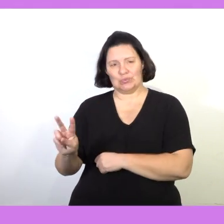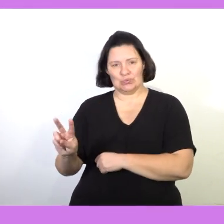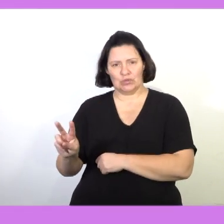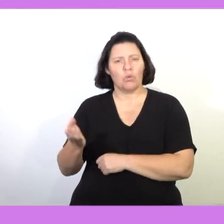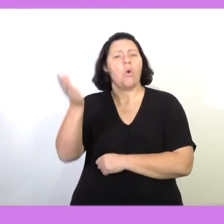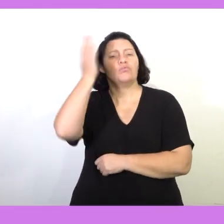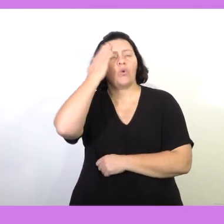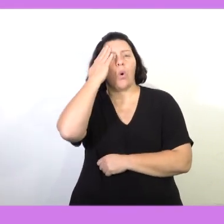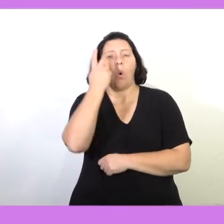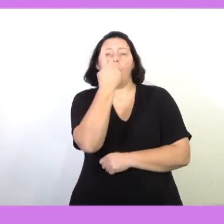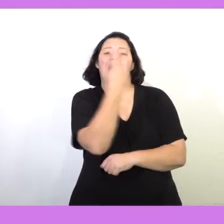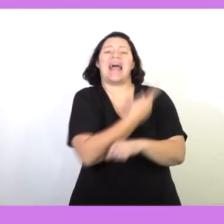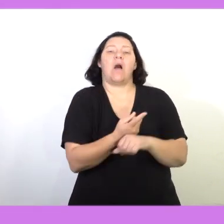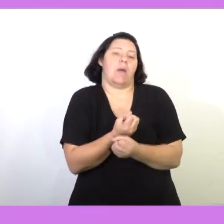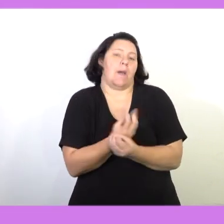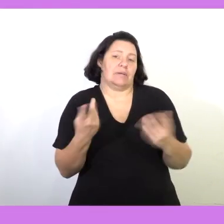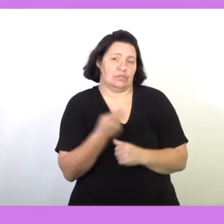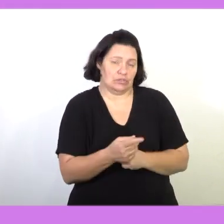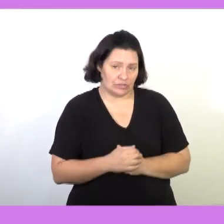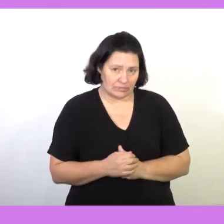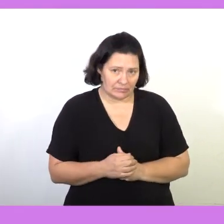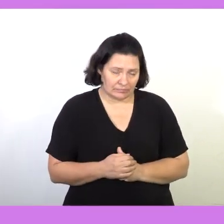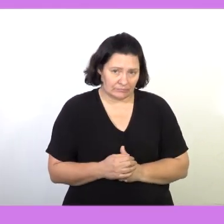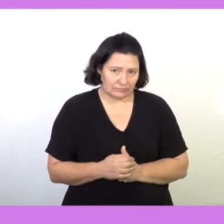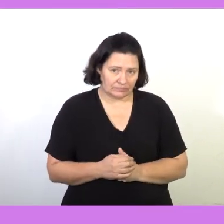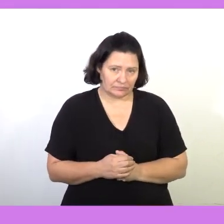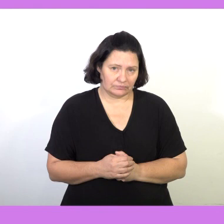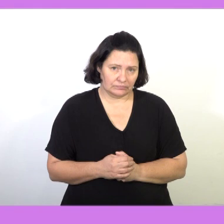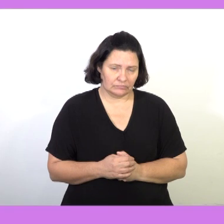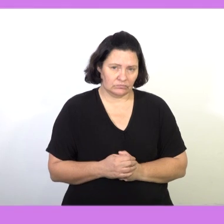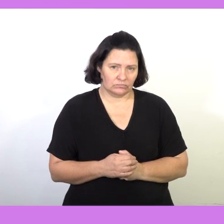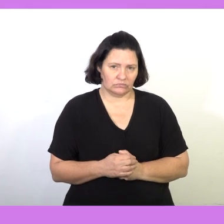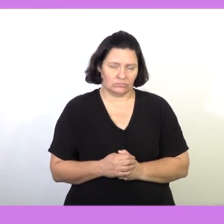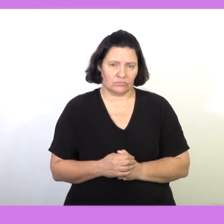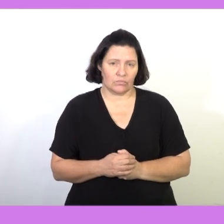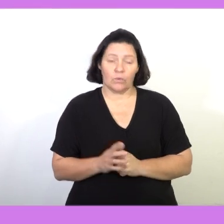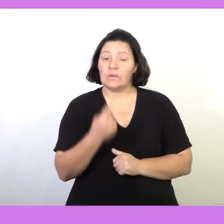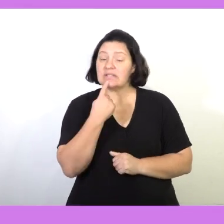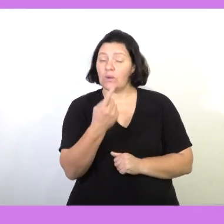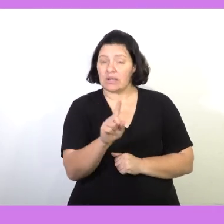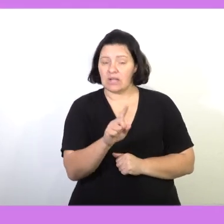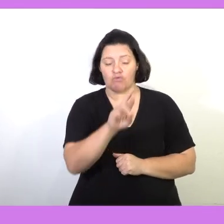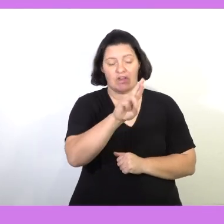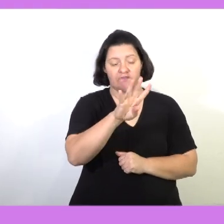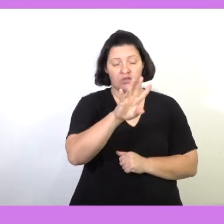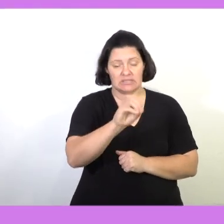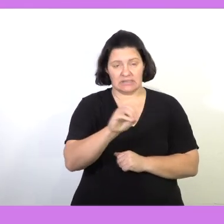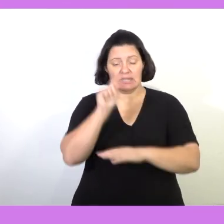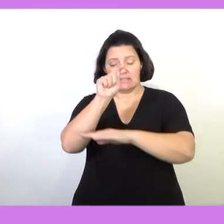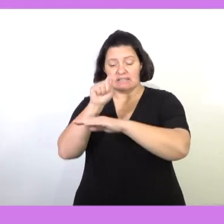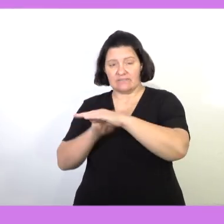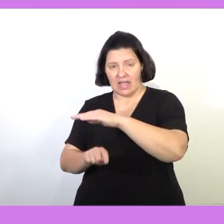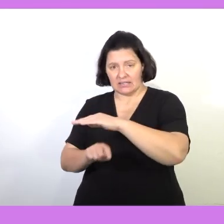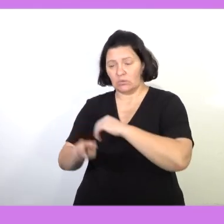hours so that we can know how much is he paid per hour. So we then say 40